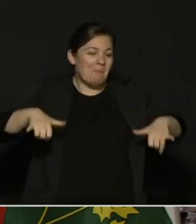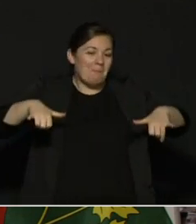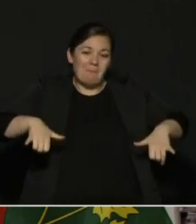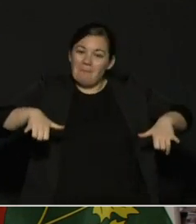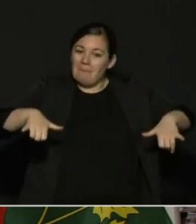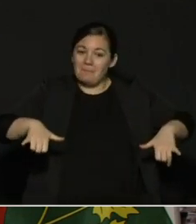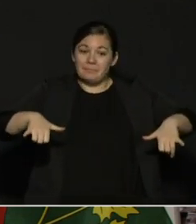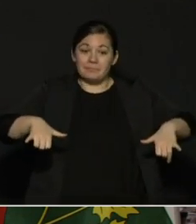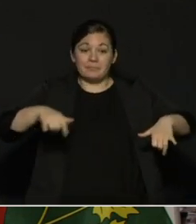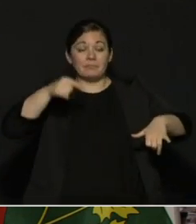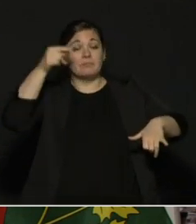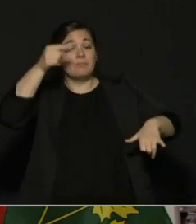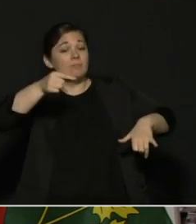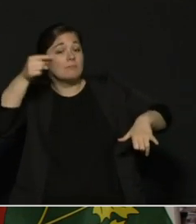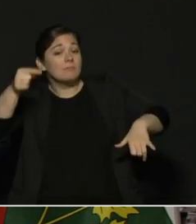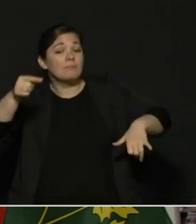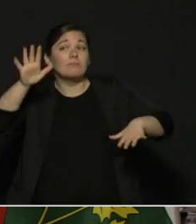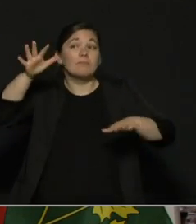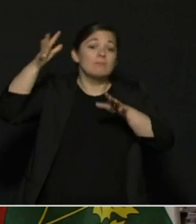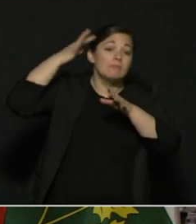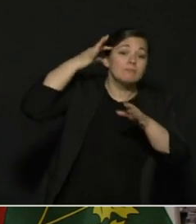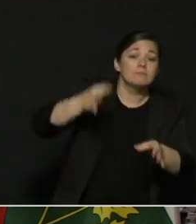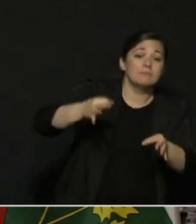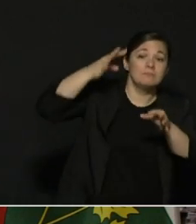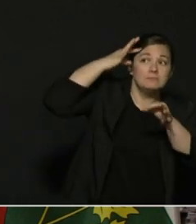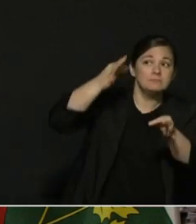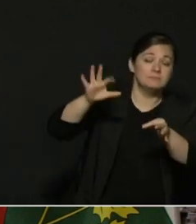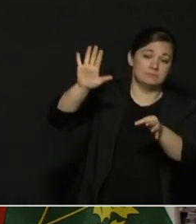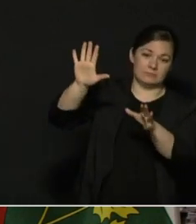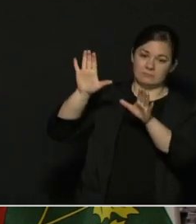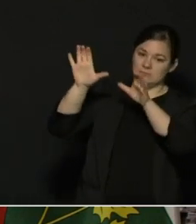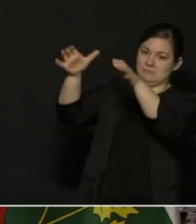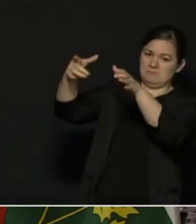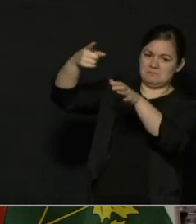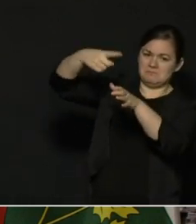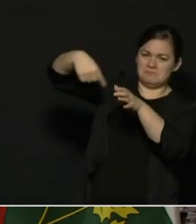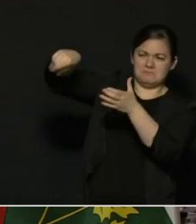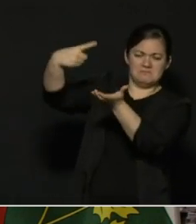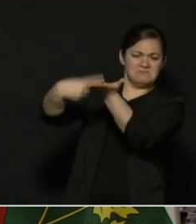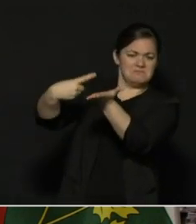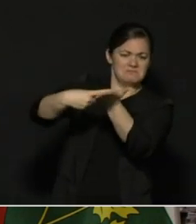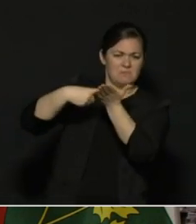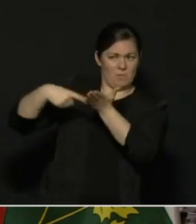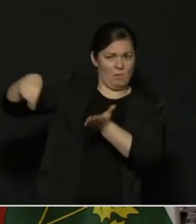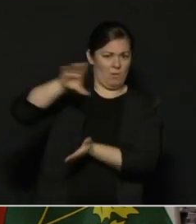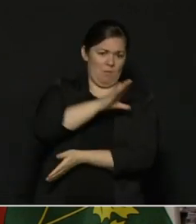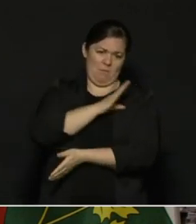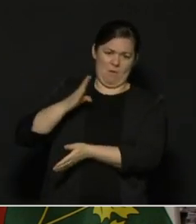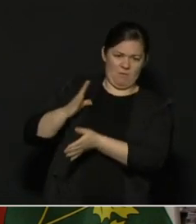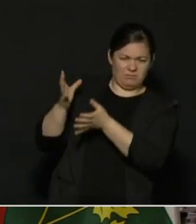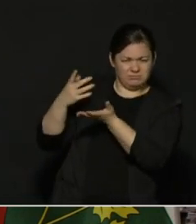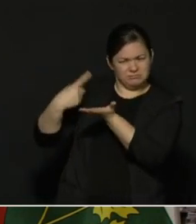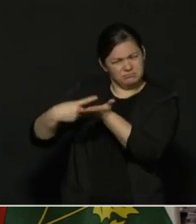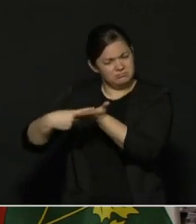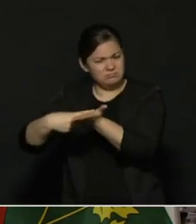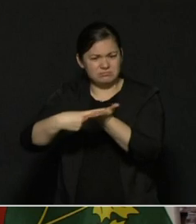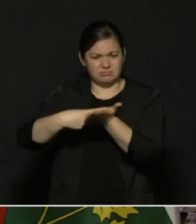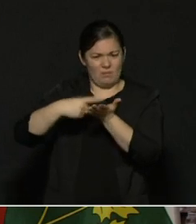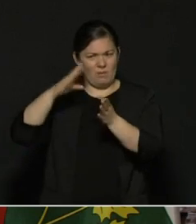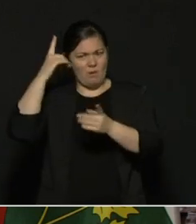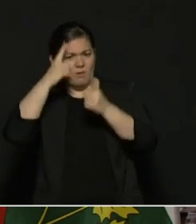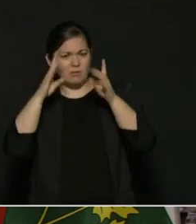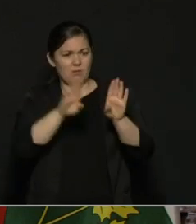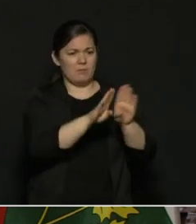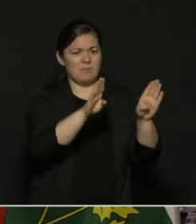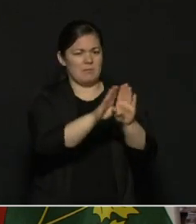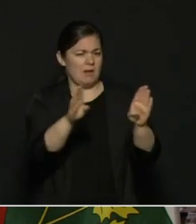in decision-making and in their groups that are working at things want to consider other things within that framework, we've